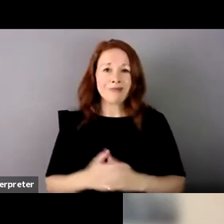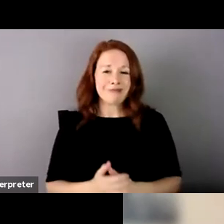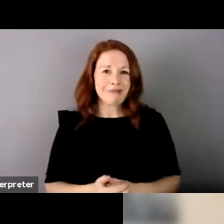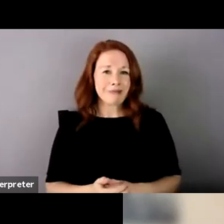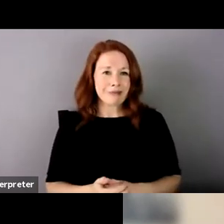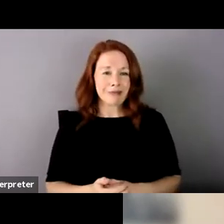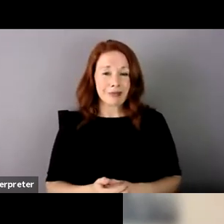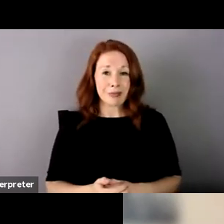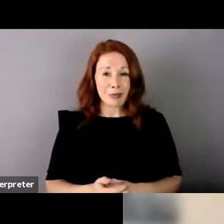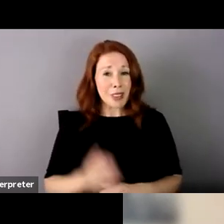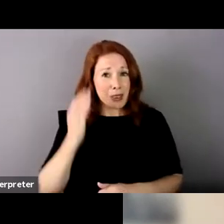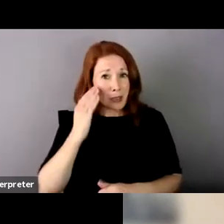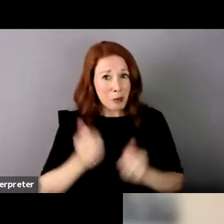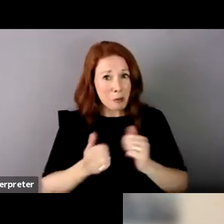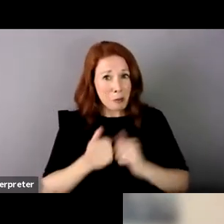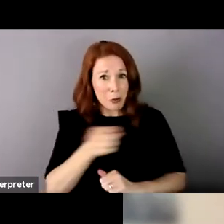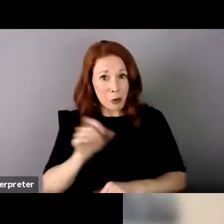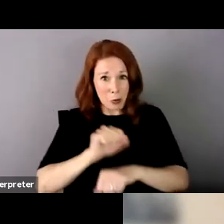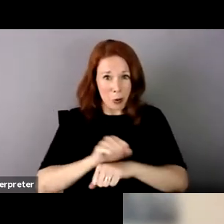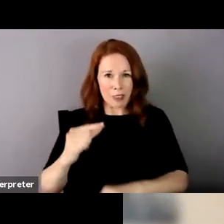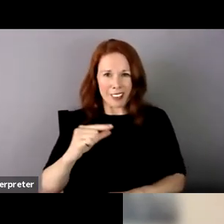evening are working in the GLAM sector,